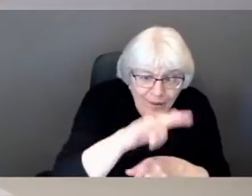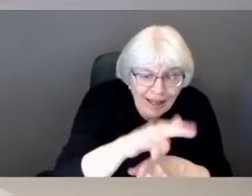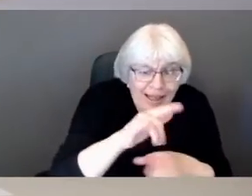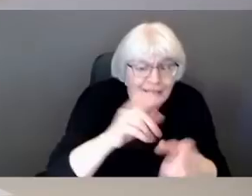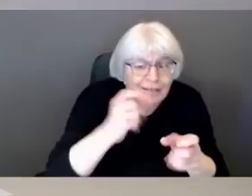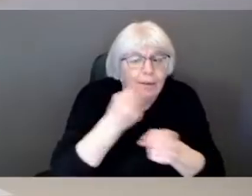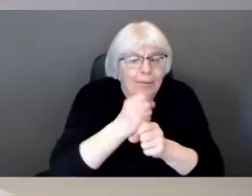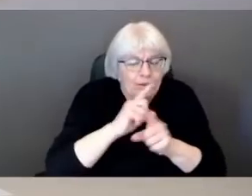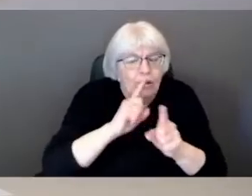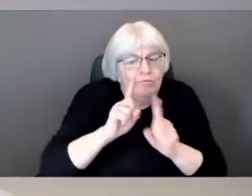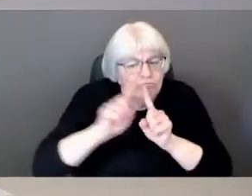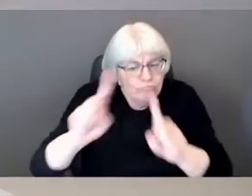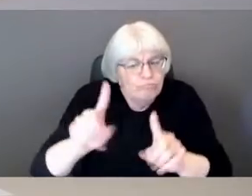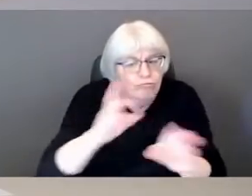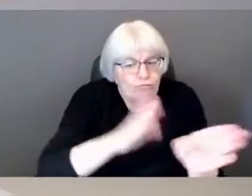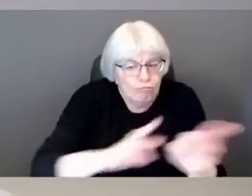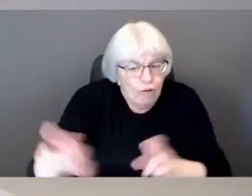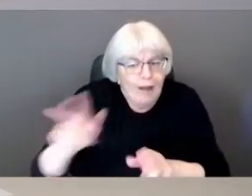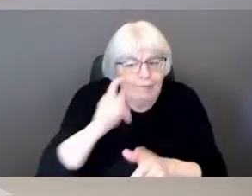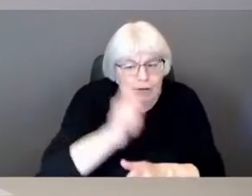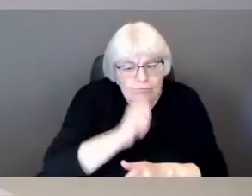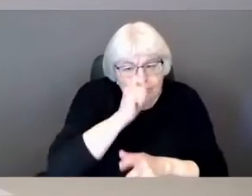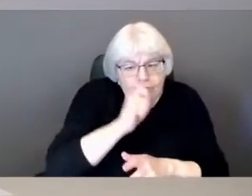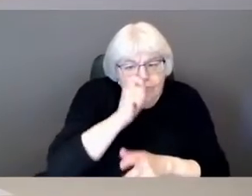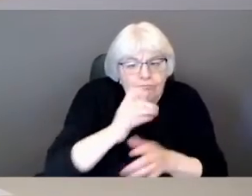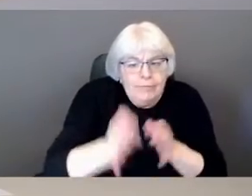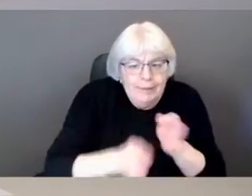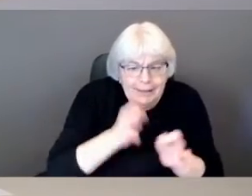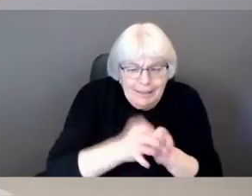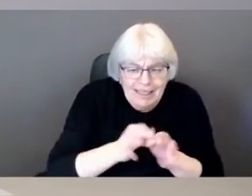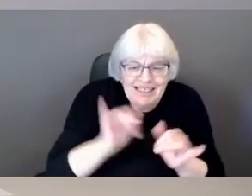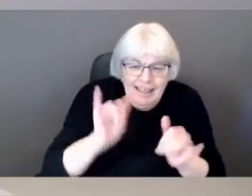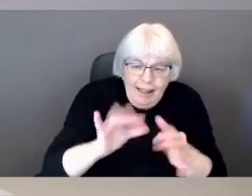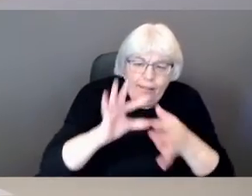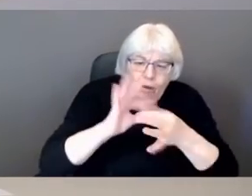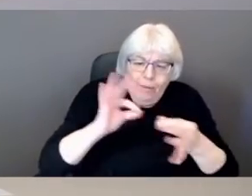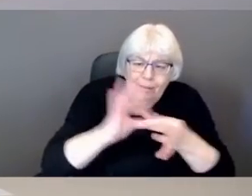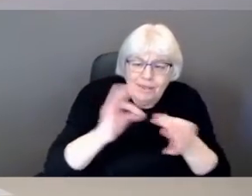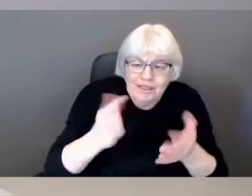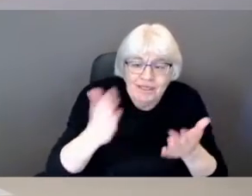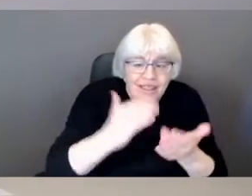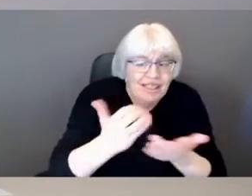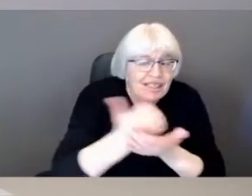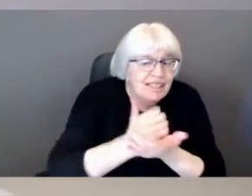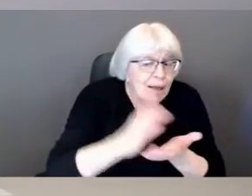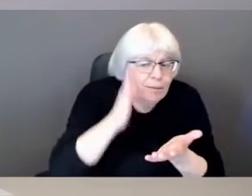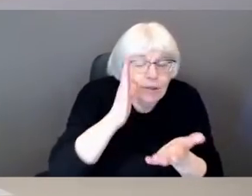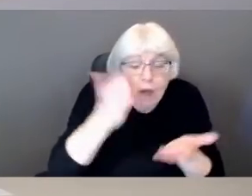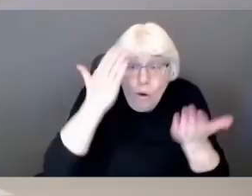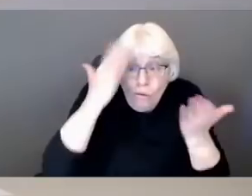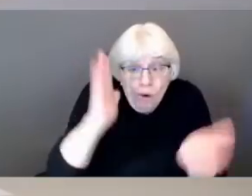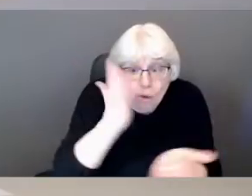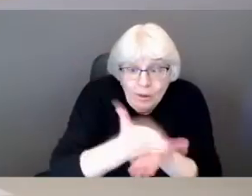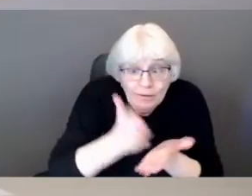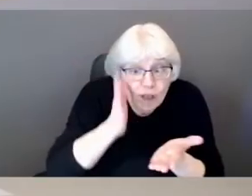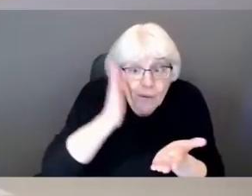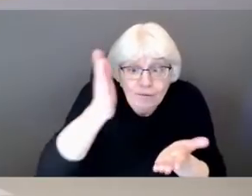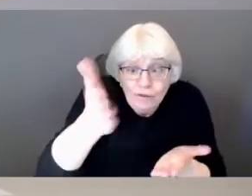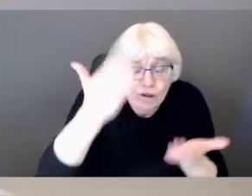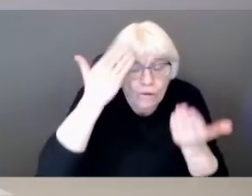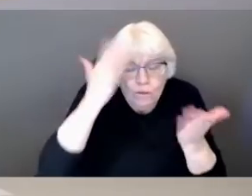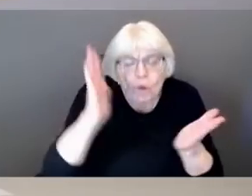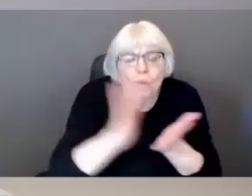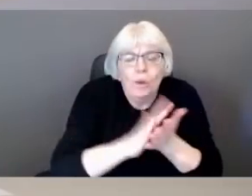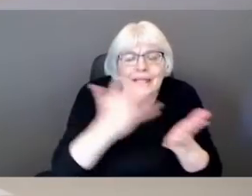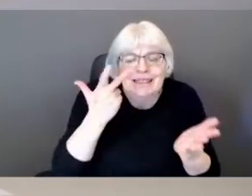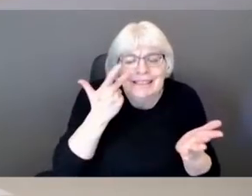So some of the messaging is the same. We may move away from that at some point. I mean, that will certainly be where we'd like to get